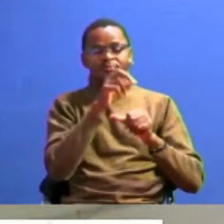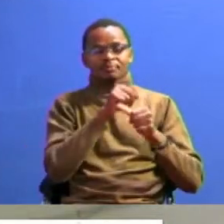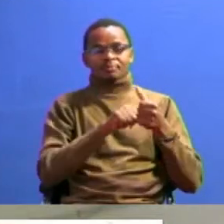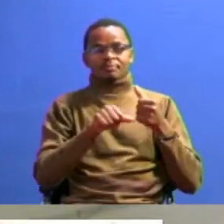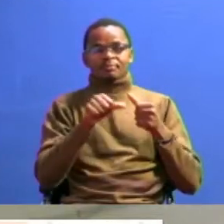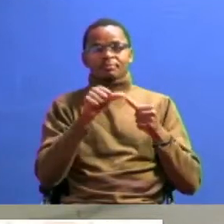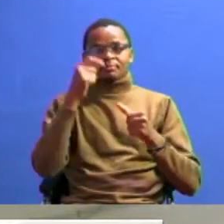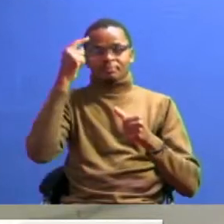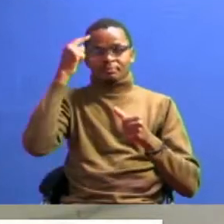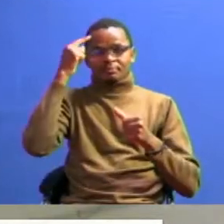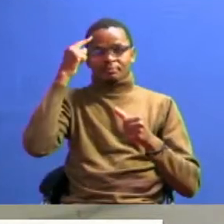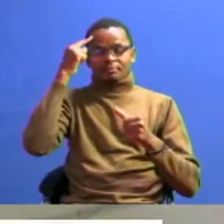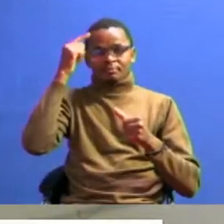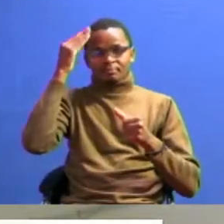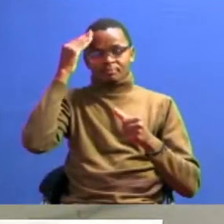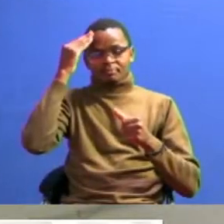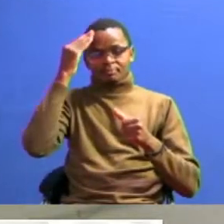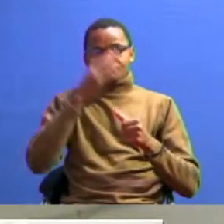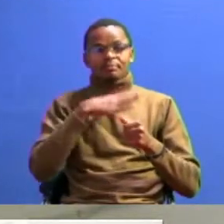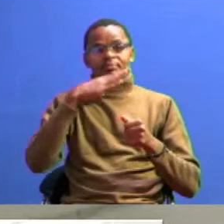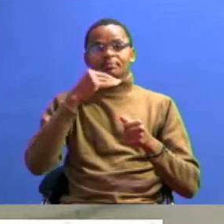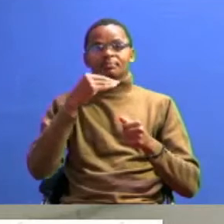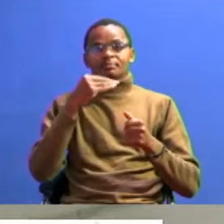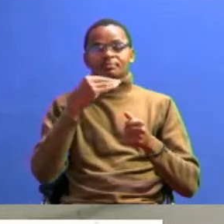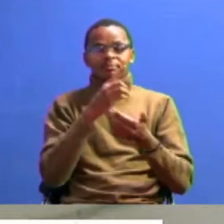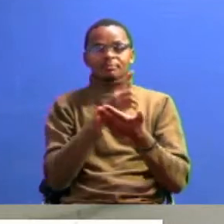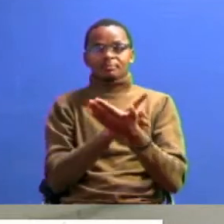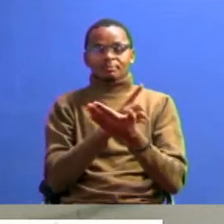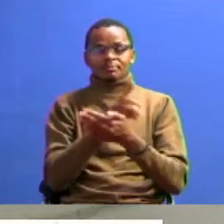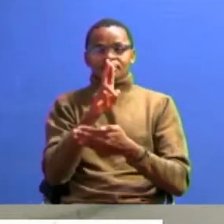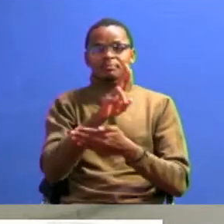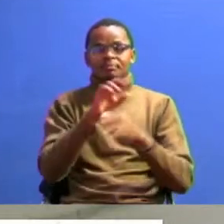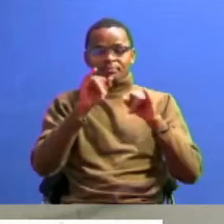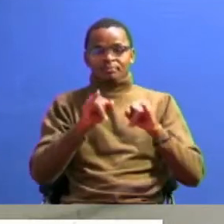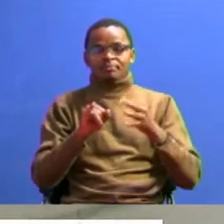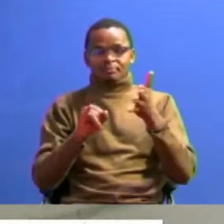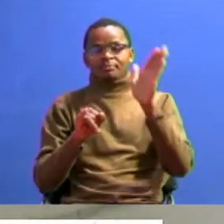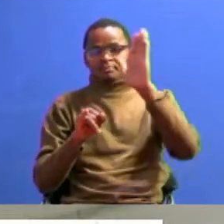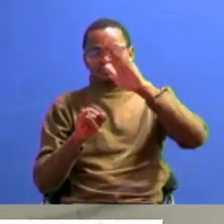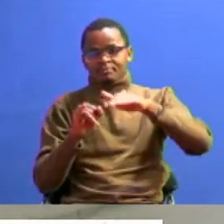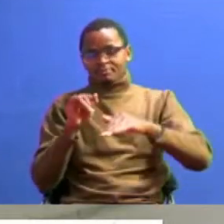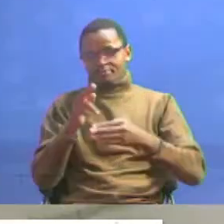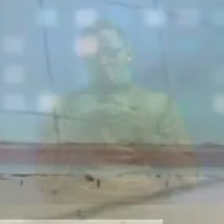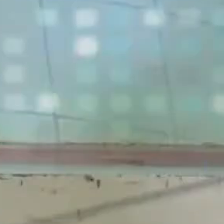to mental awareness and drug abuse. Stay tuned, we shall be back.